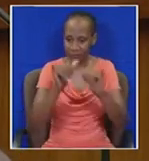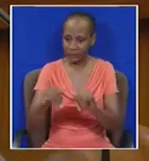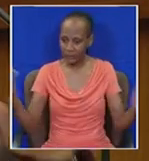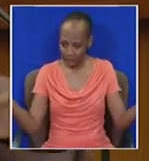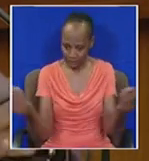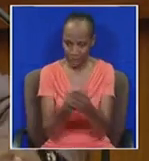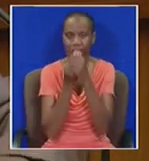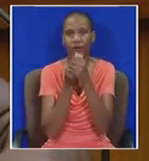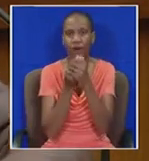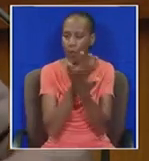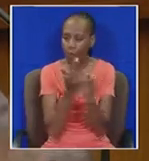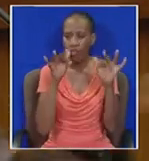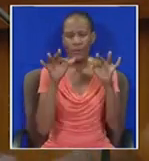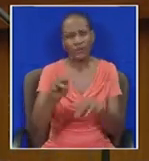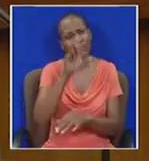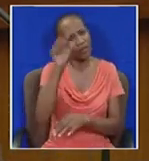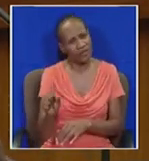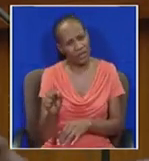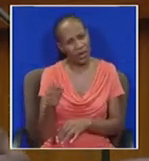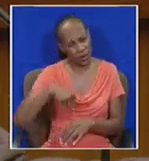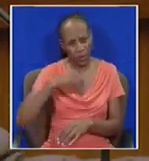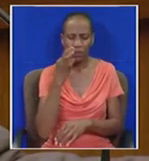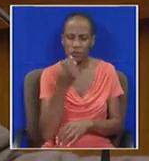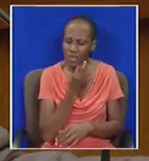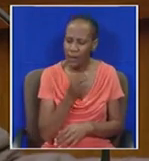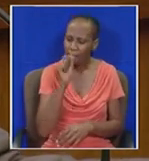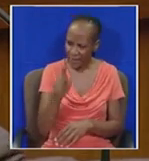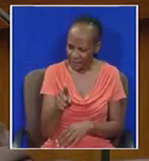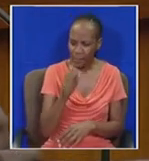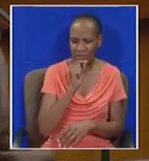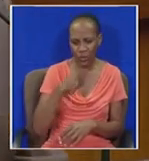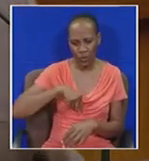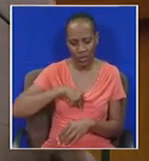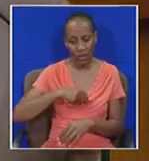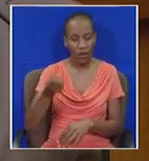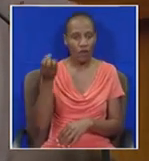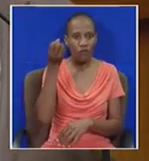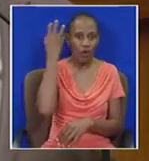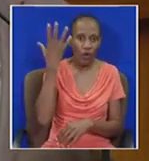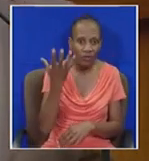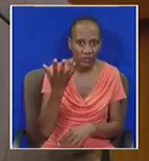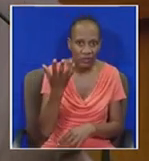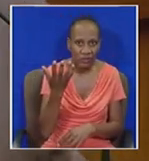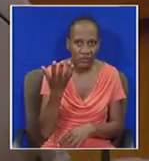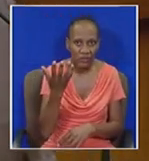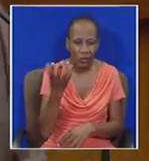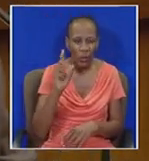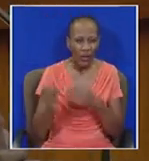compatriots, it is not because we have forgotten about